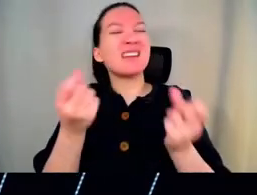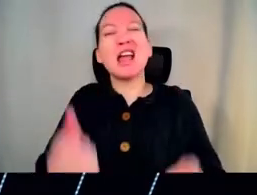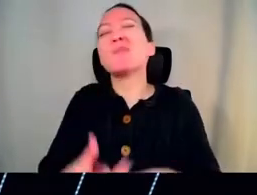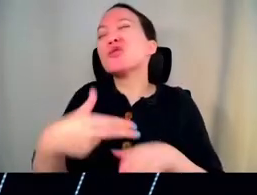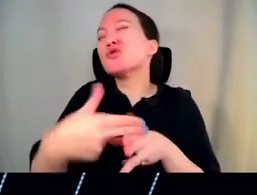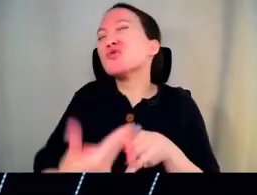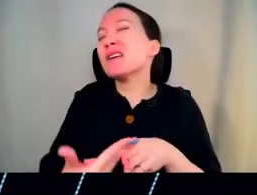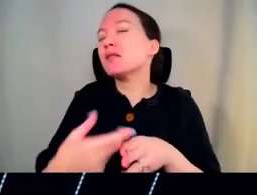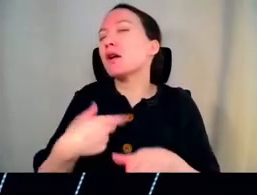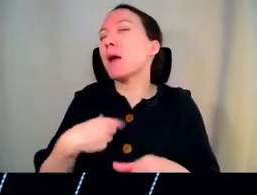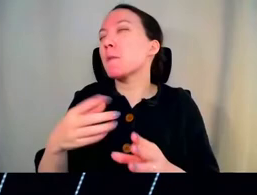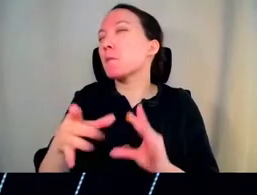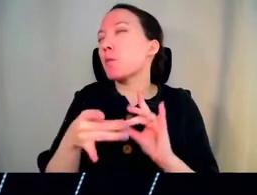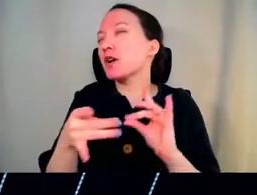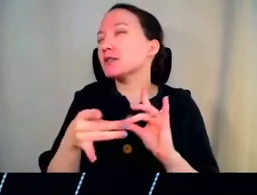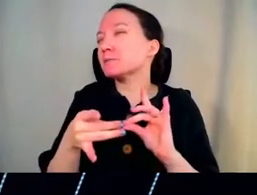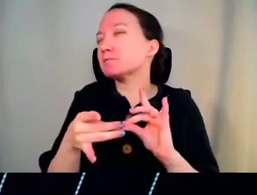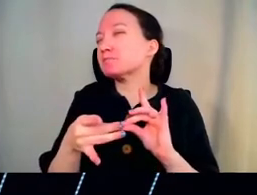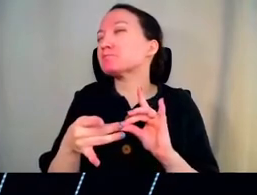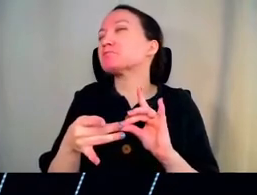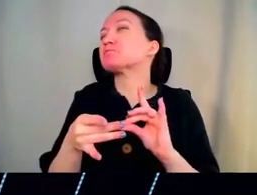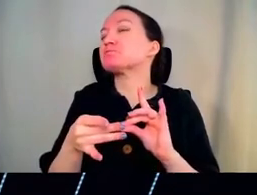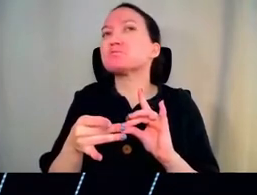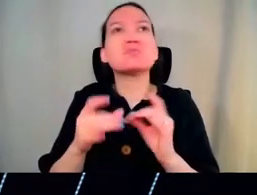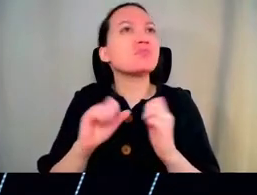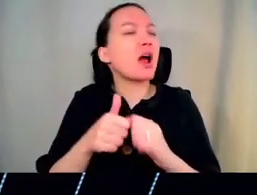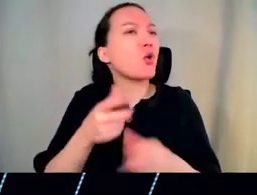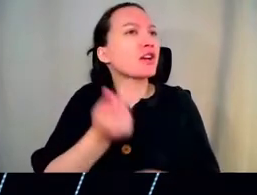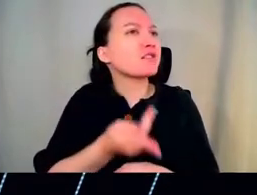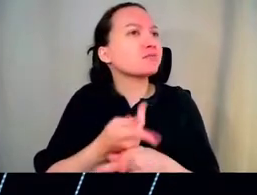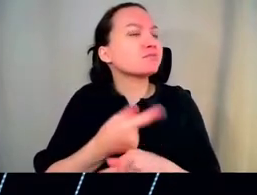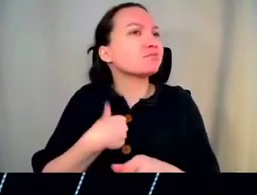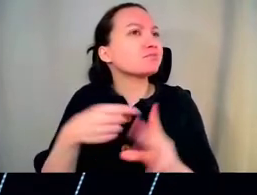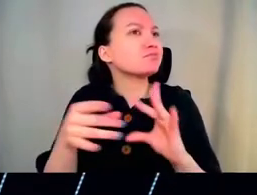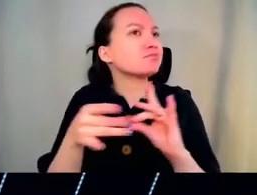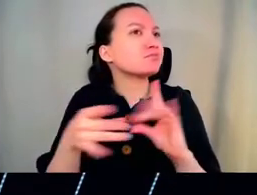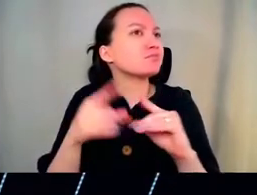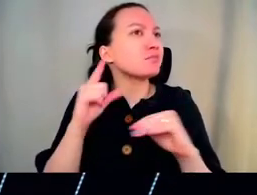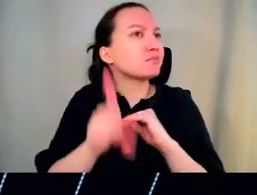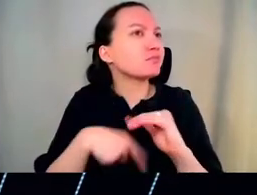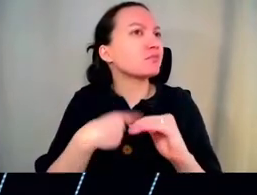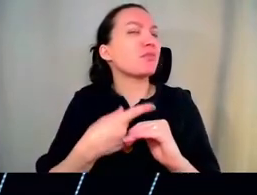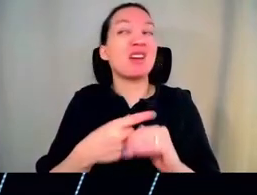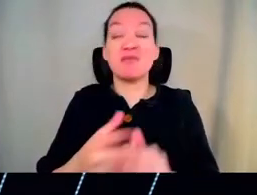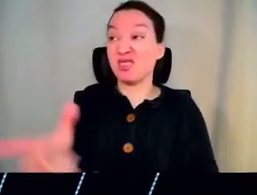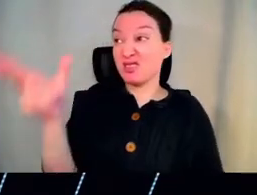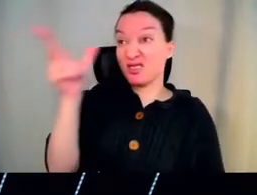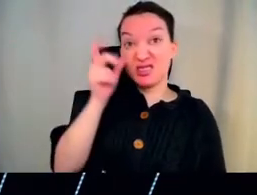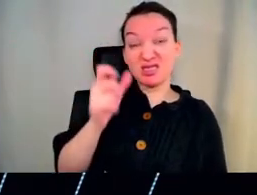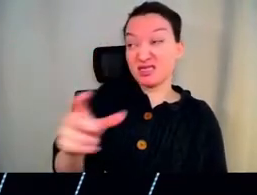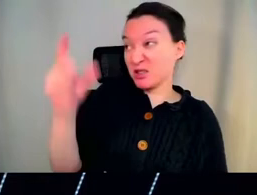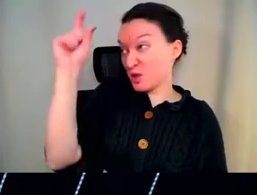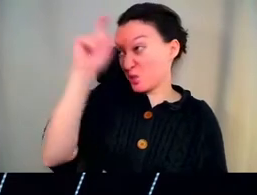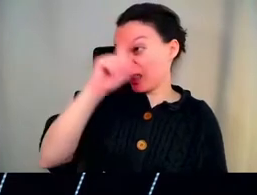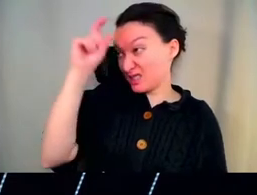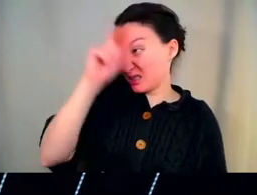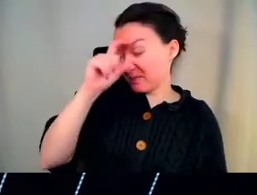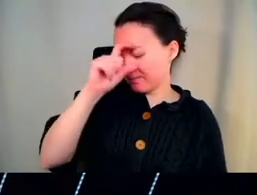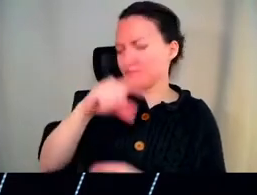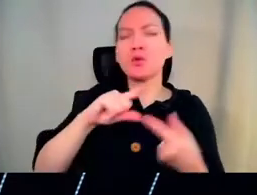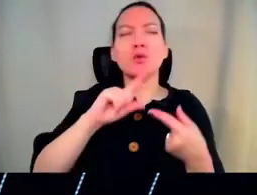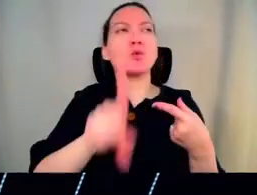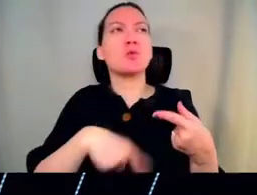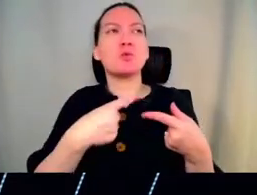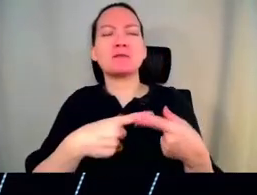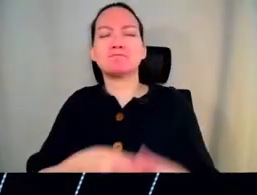do I realize my words have? And how careful am I with what I say? Am I listening to wisdom and going, when should I say